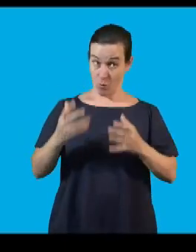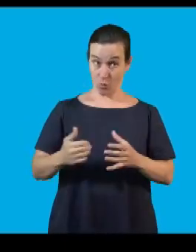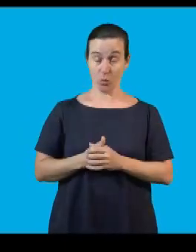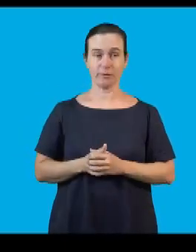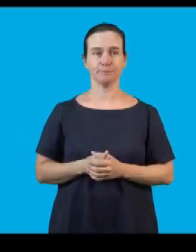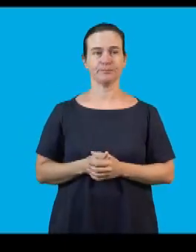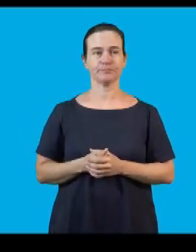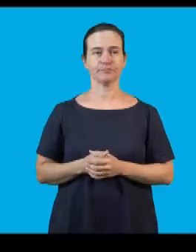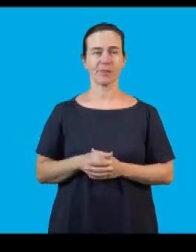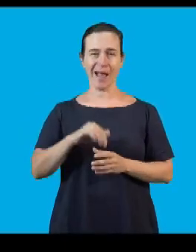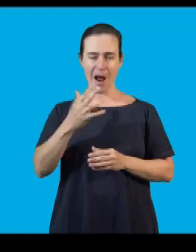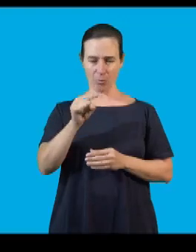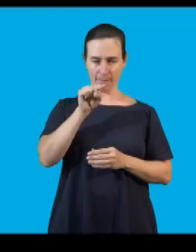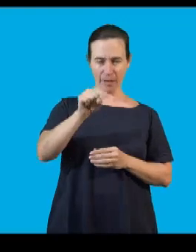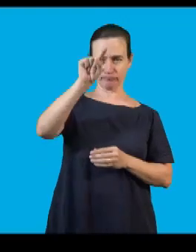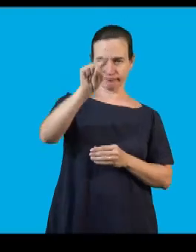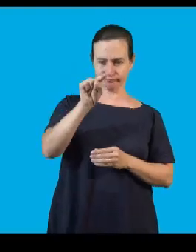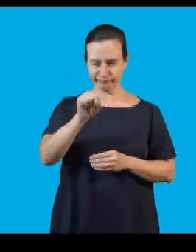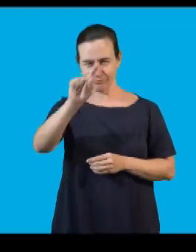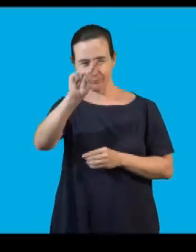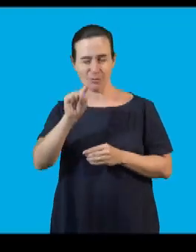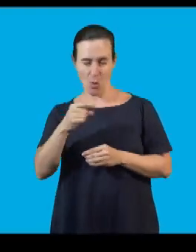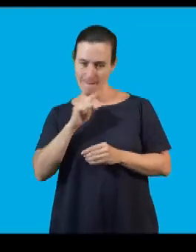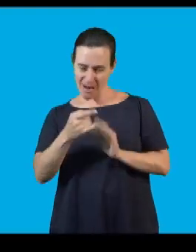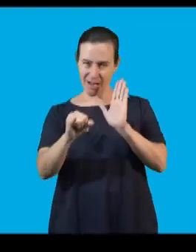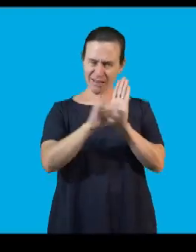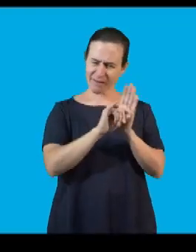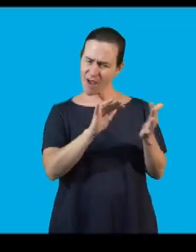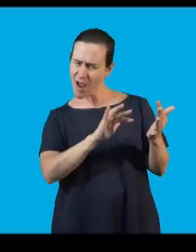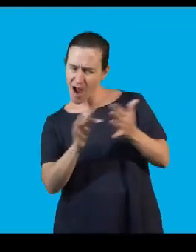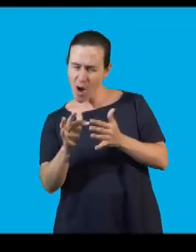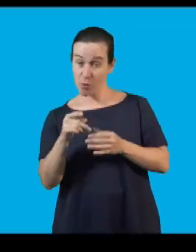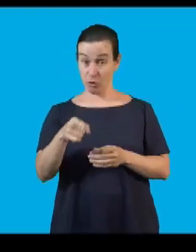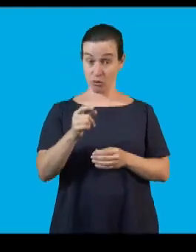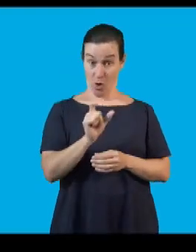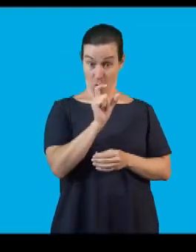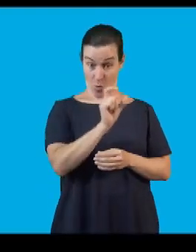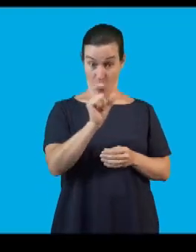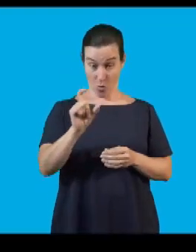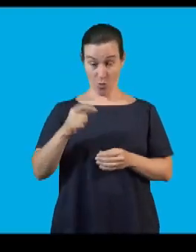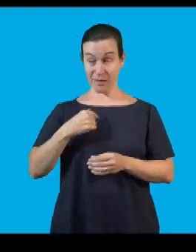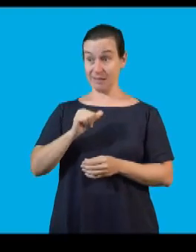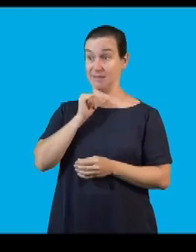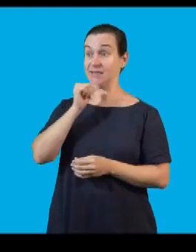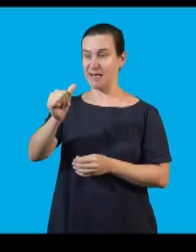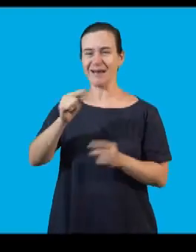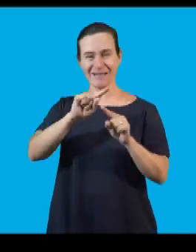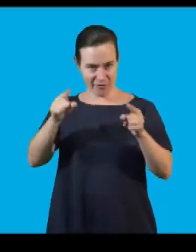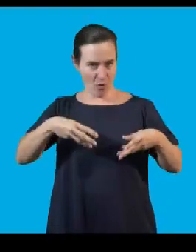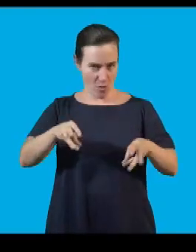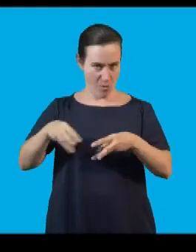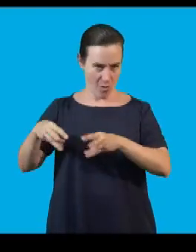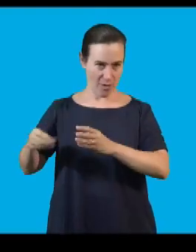to. We need to look at punctuation and how it has been used. Remember, words are said in a certain way in the